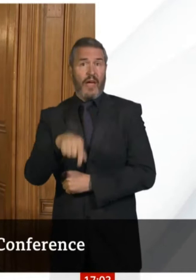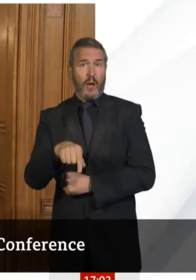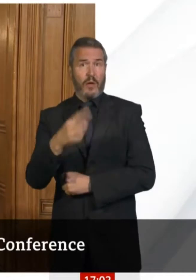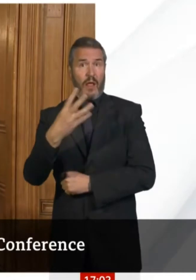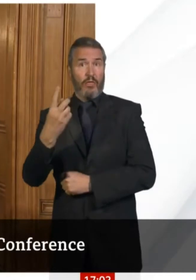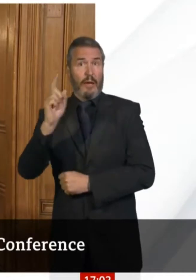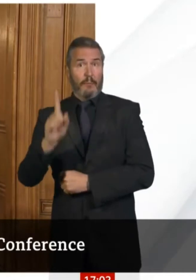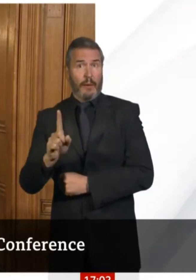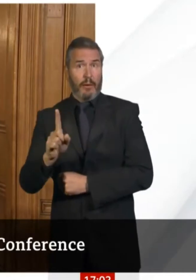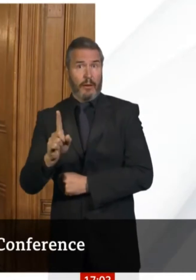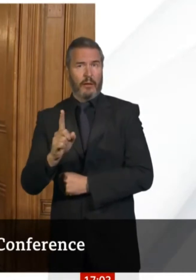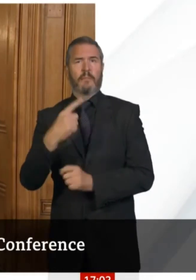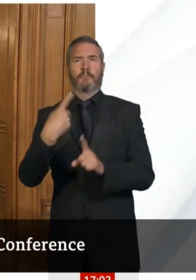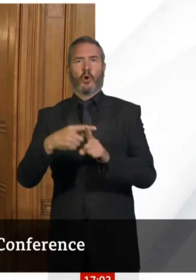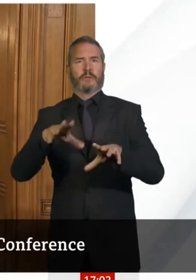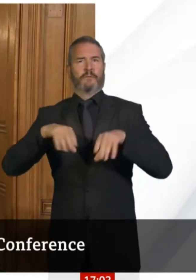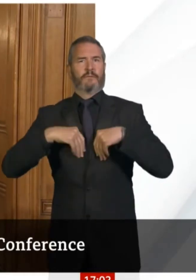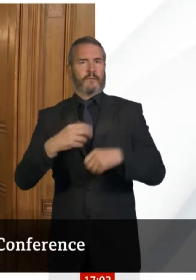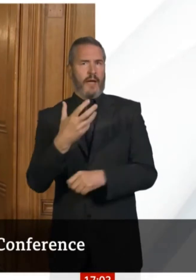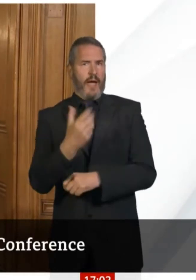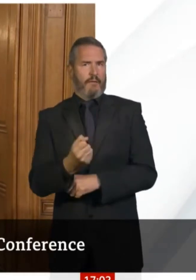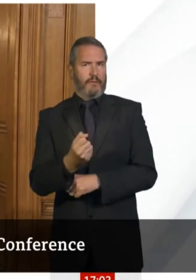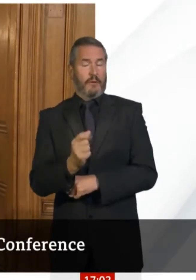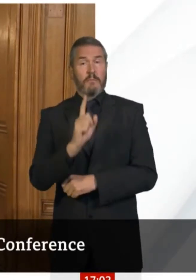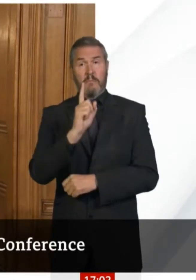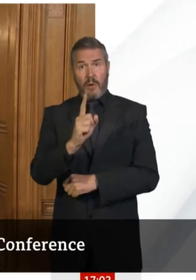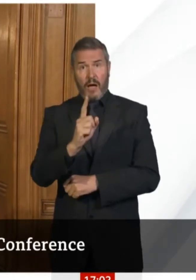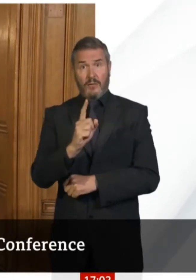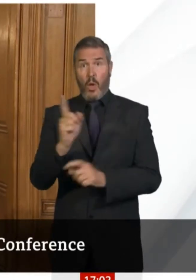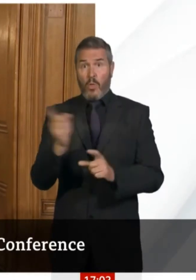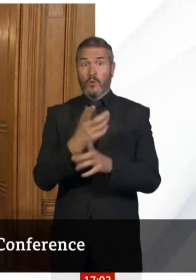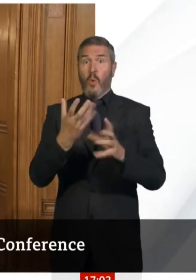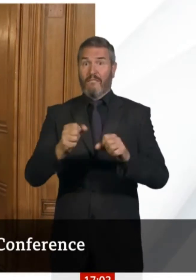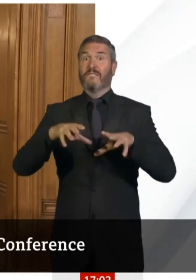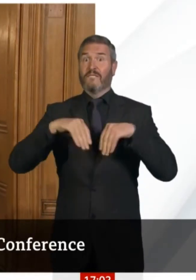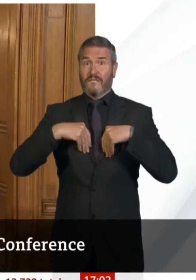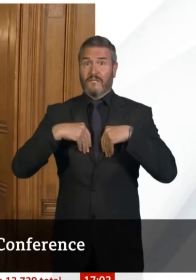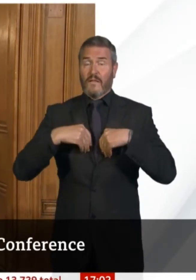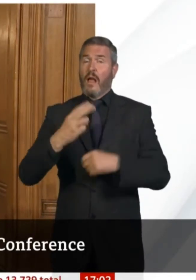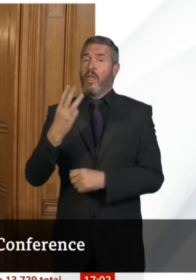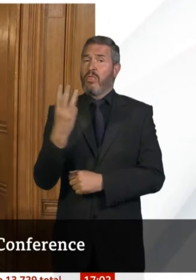103,093 people have tested positive, and sadly, of those with the virus,